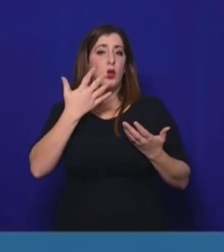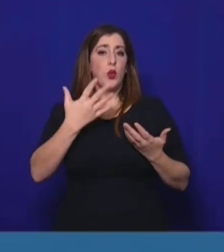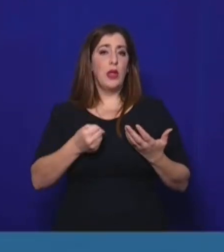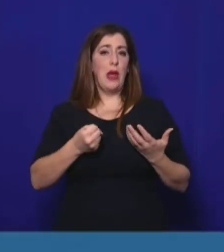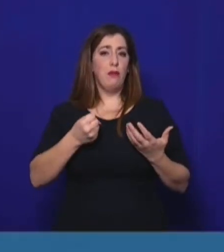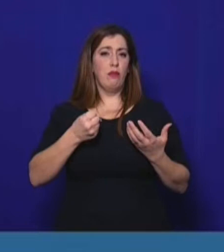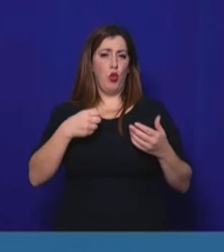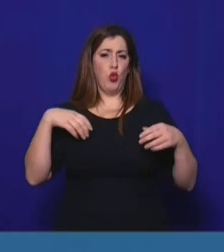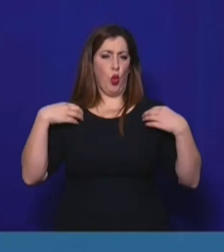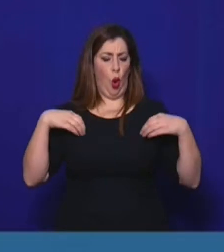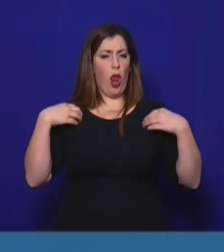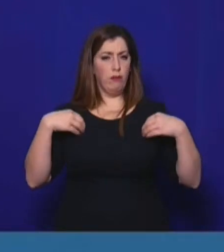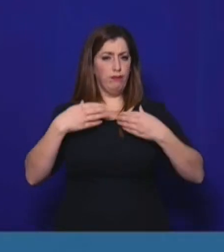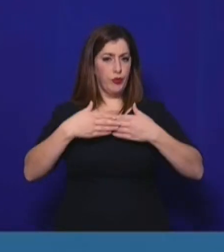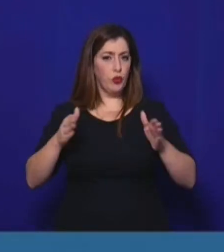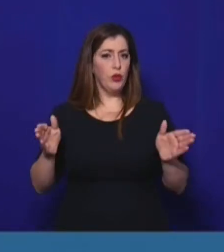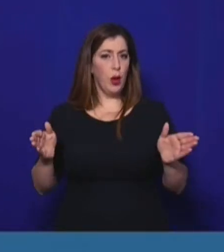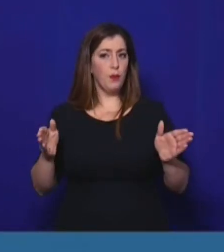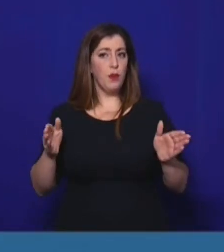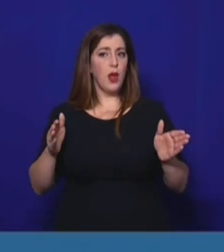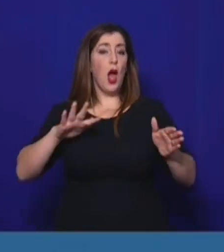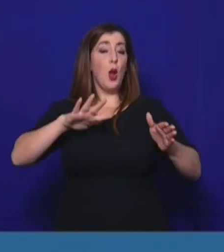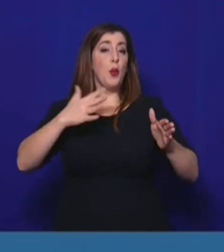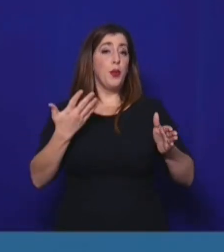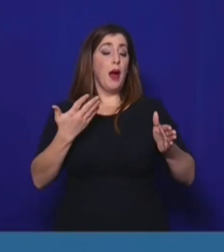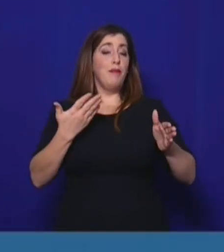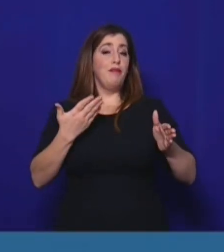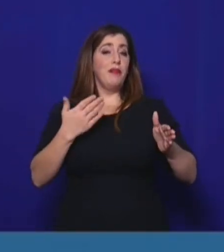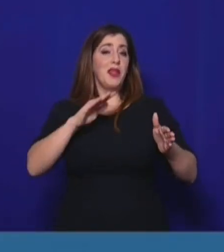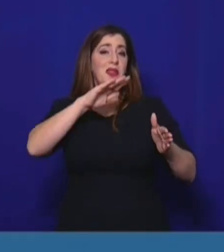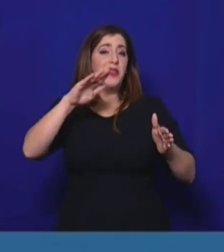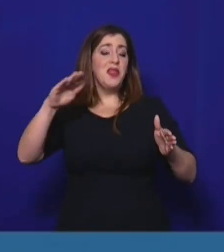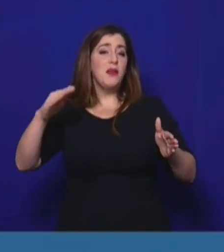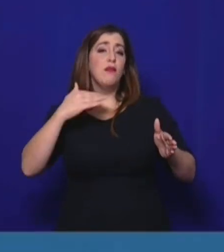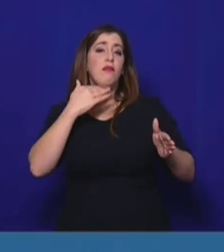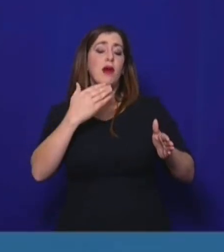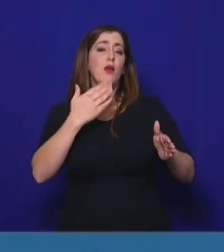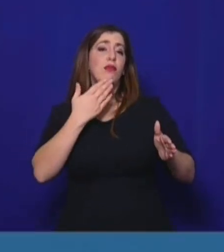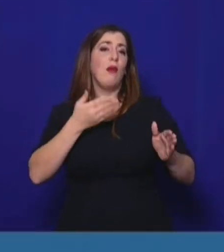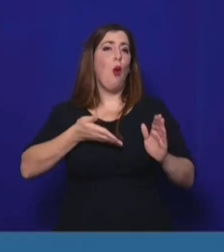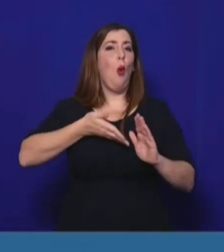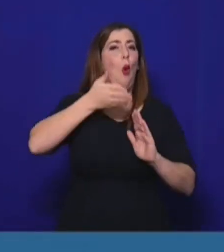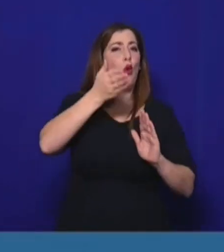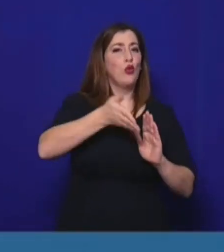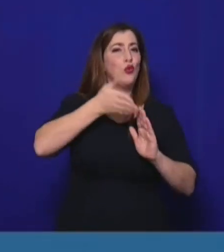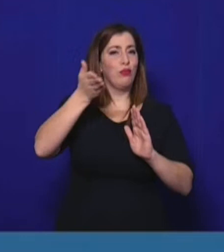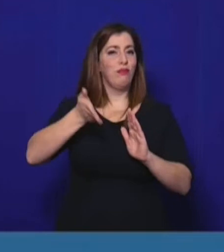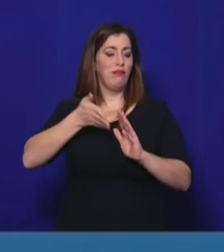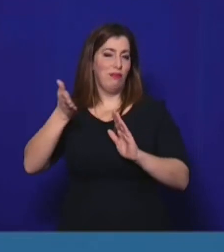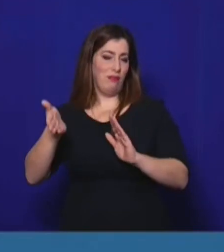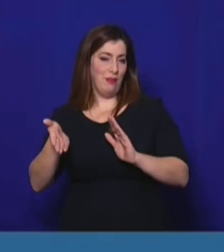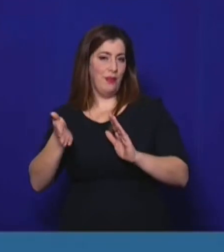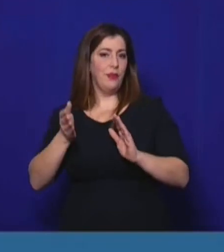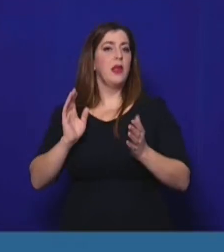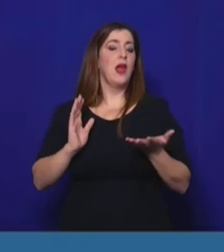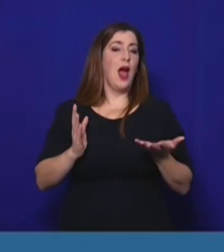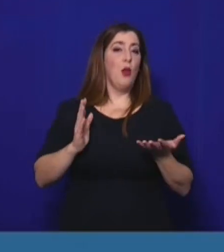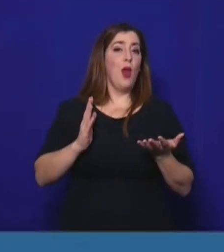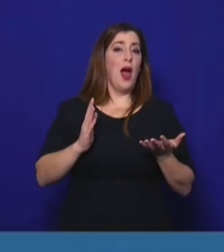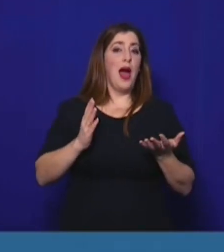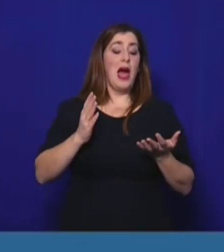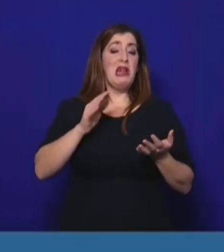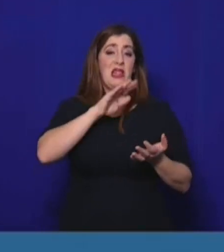każijiet fil-komunità minħabba li inti il-behavior tan-nies meta u l-familji meta jkollok it-tfal li jkunu qegħdin fl-iskola